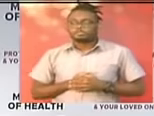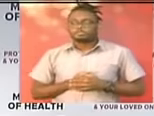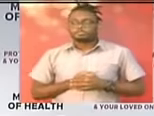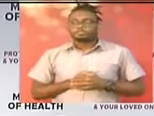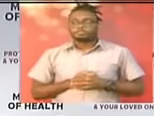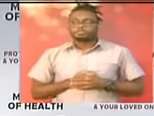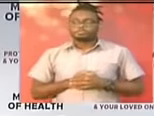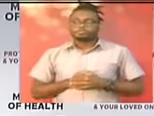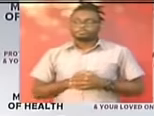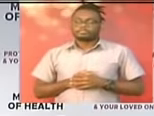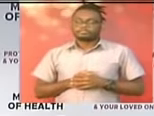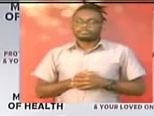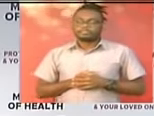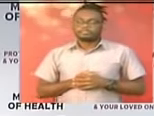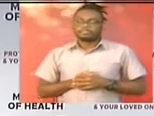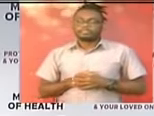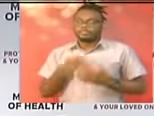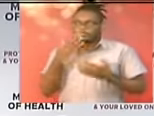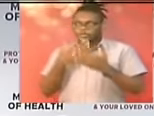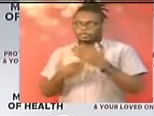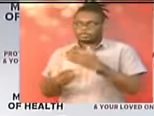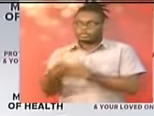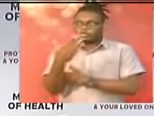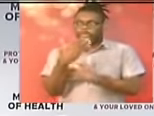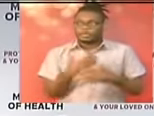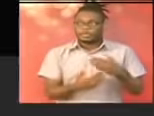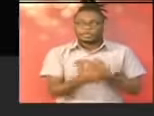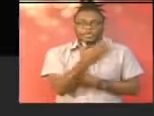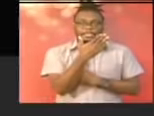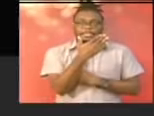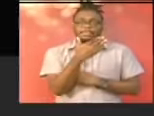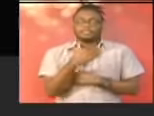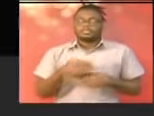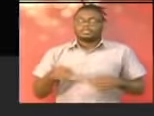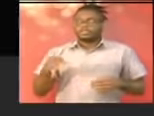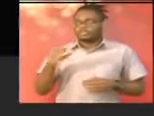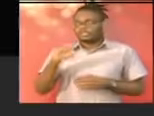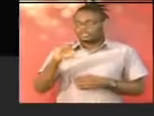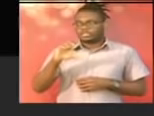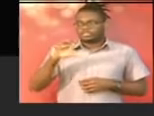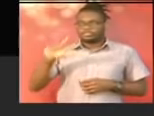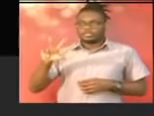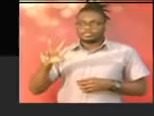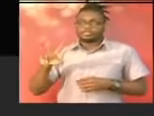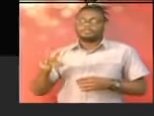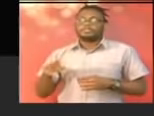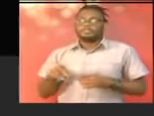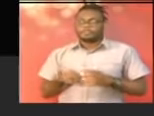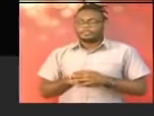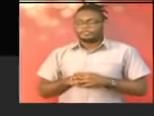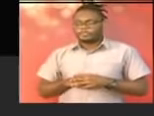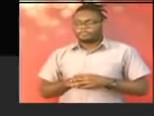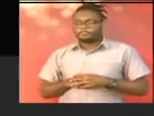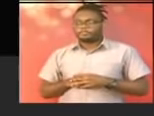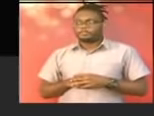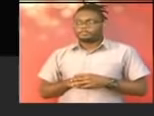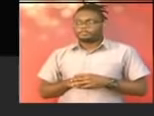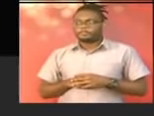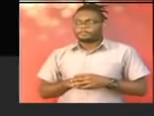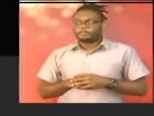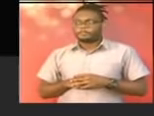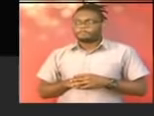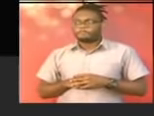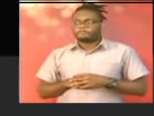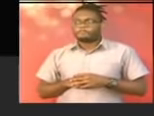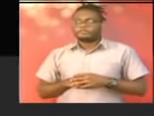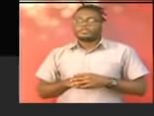Hi, good morning to everyone. Rai Rikomas from 103.1 FM. My first question, actually both questions are to Dr. Hines. The first is regarding